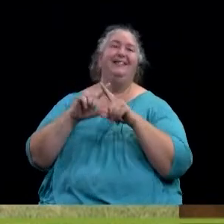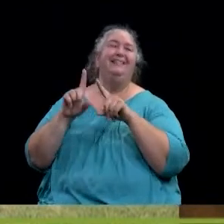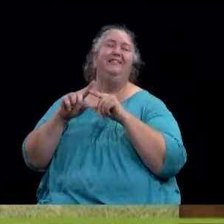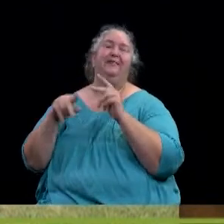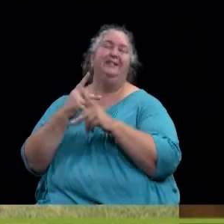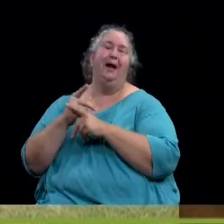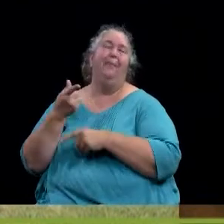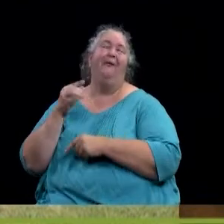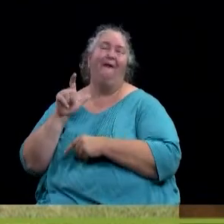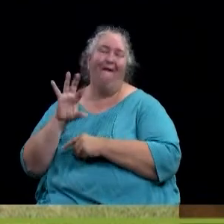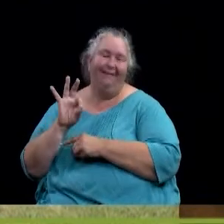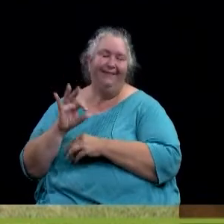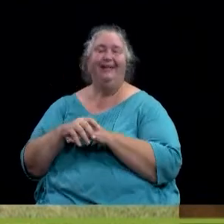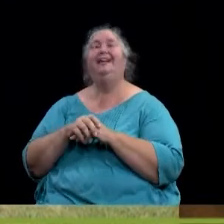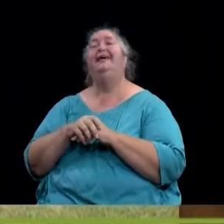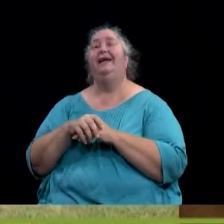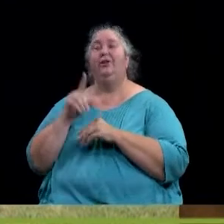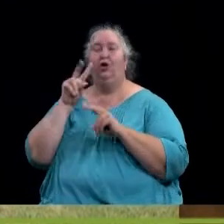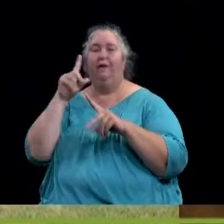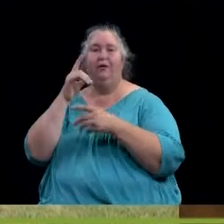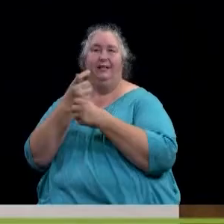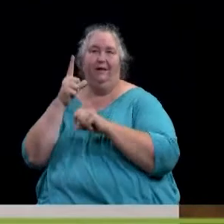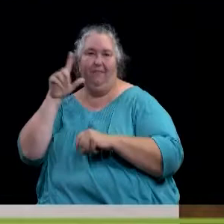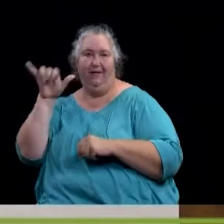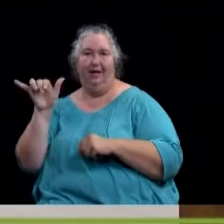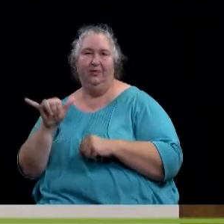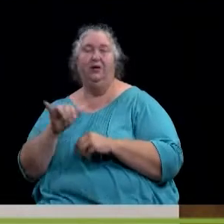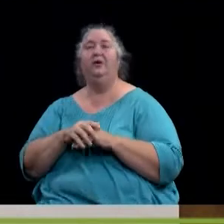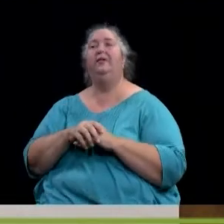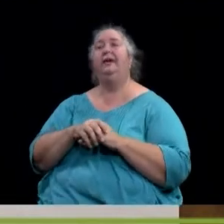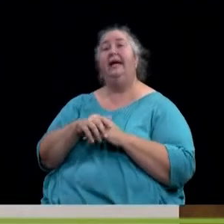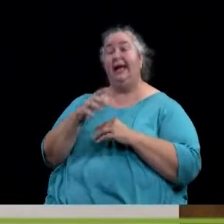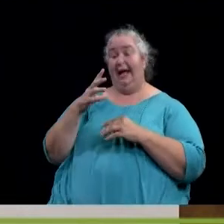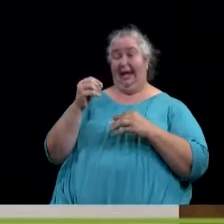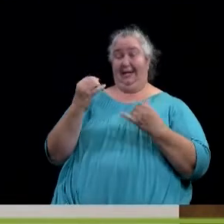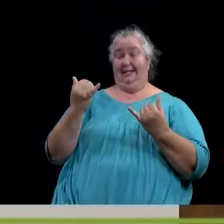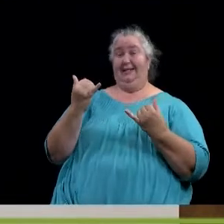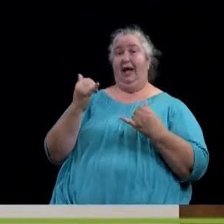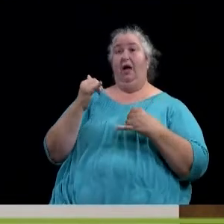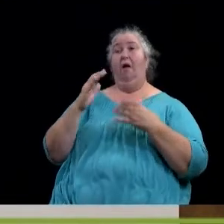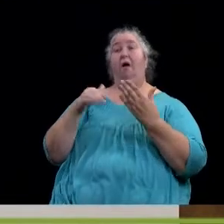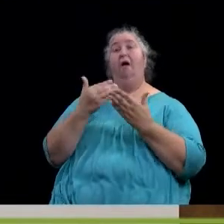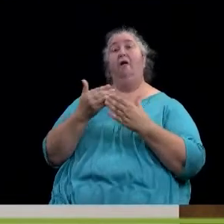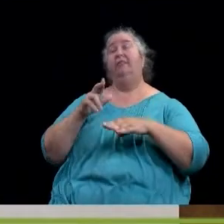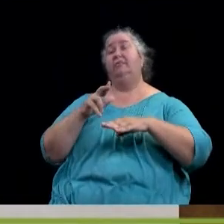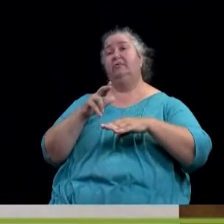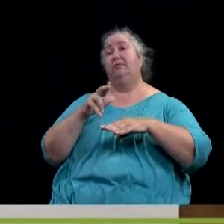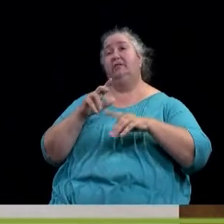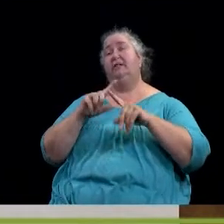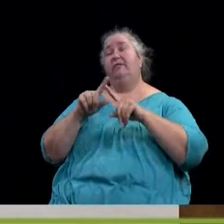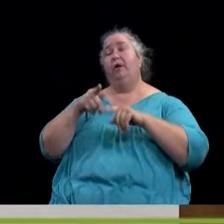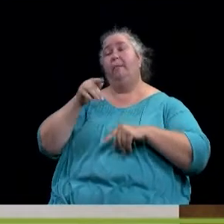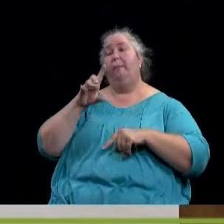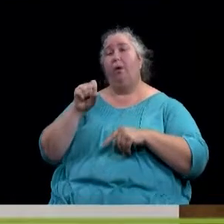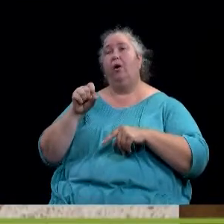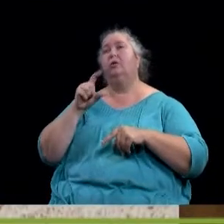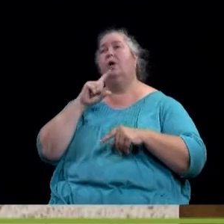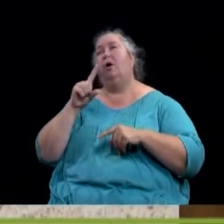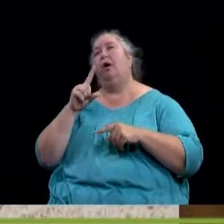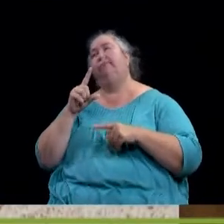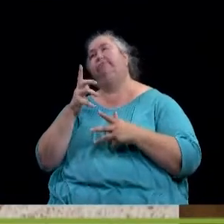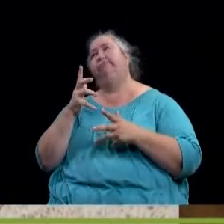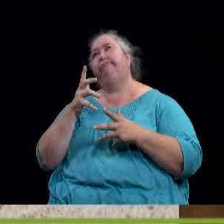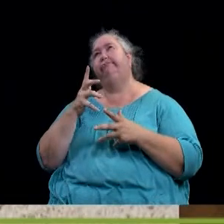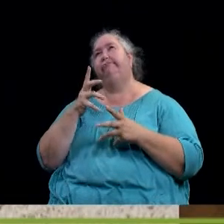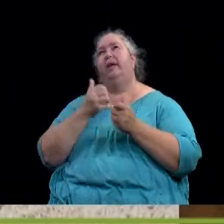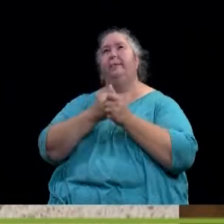of the park, including refurbishing the pavilions and tables, updates to the irrigation system and graffiti removal,